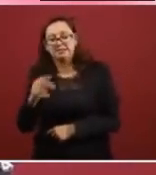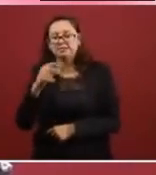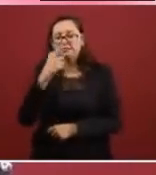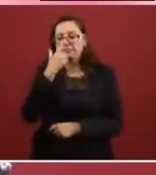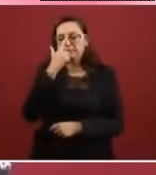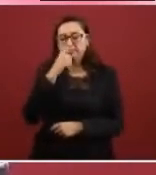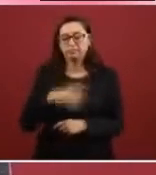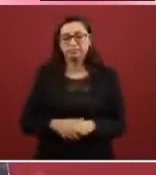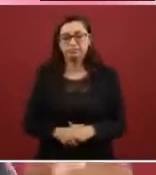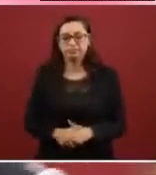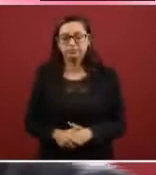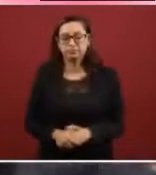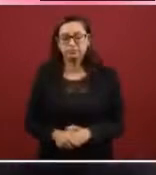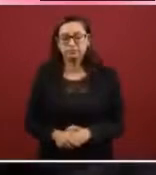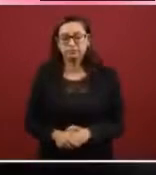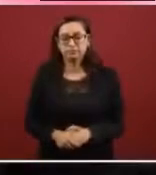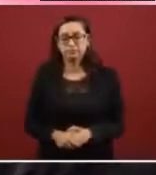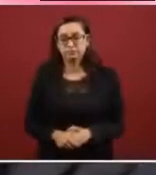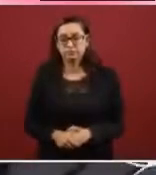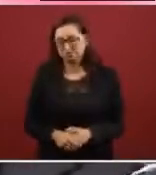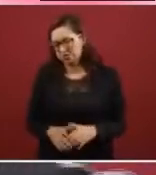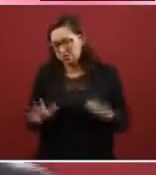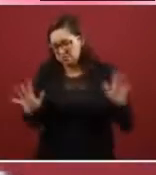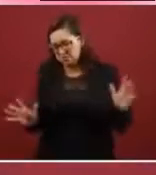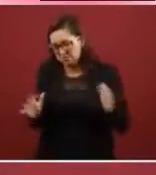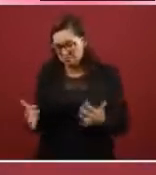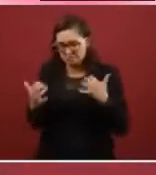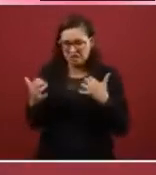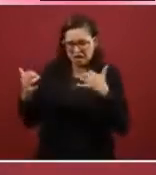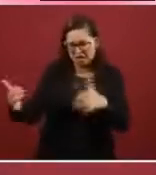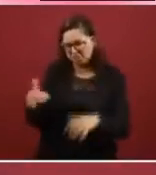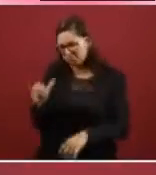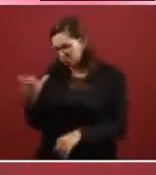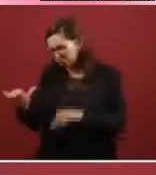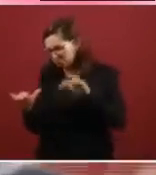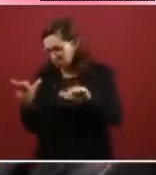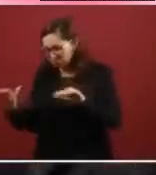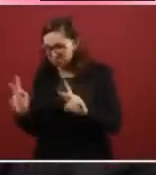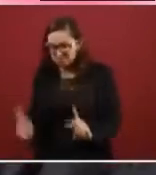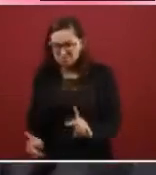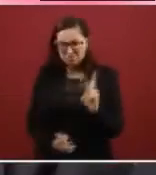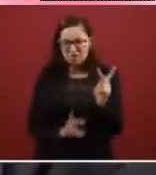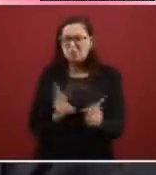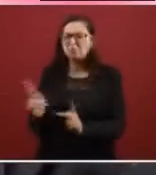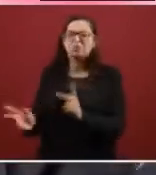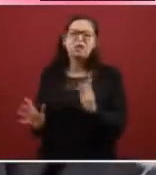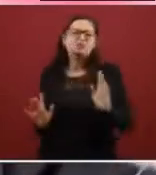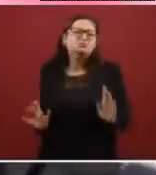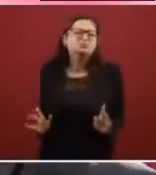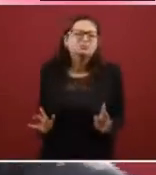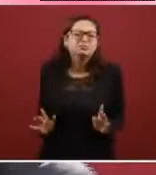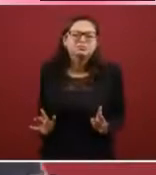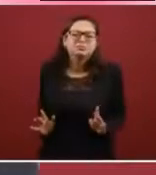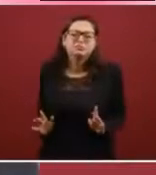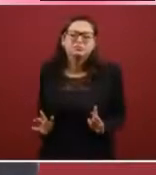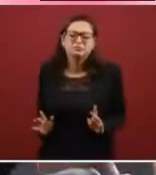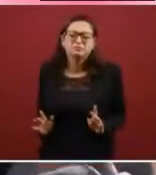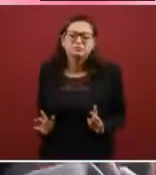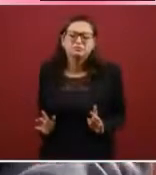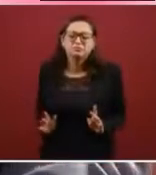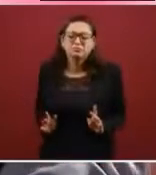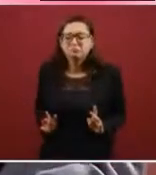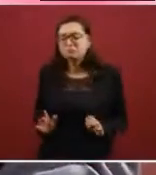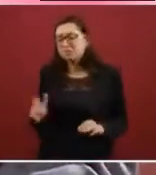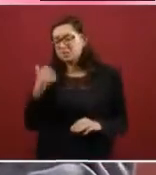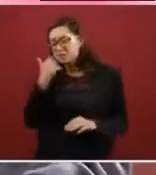En Duchitán. Y pregunté. And I asked. Está bien abierto. To the open forum. ¿Quieren